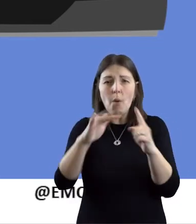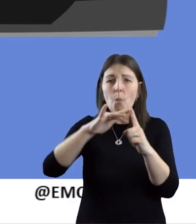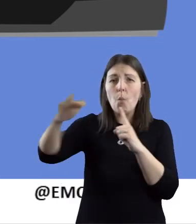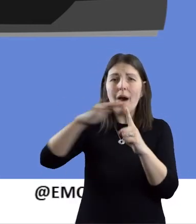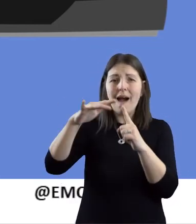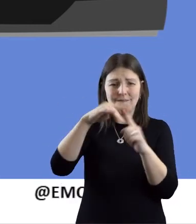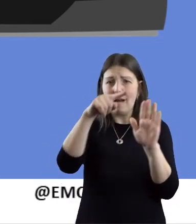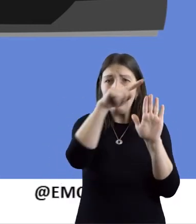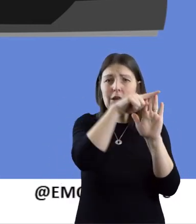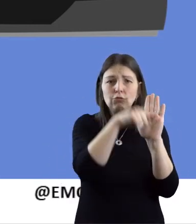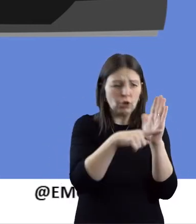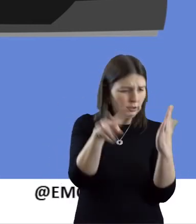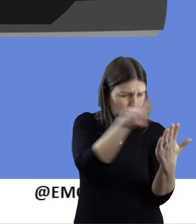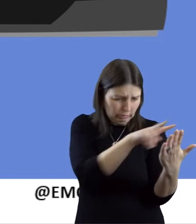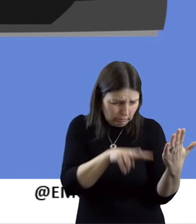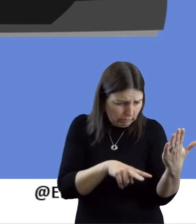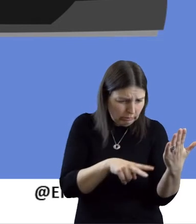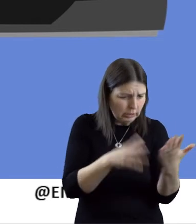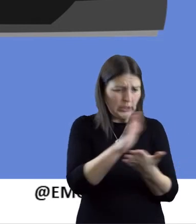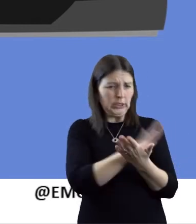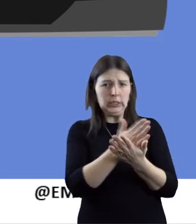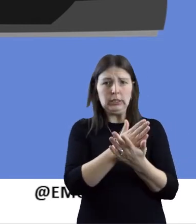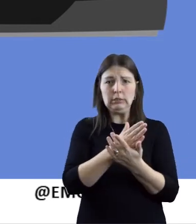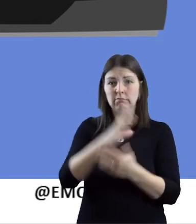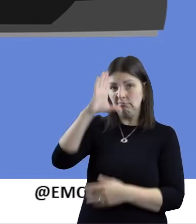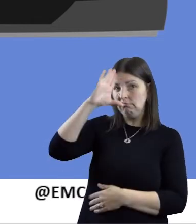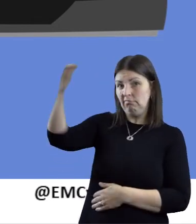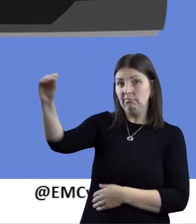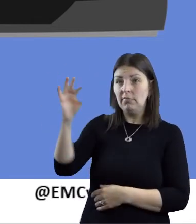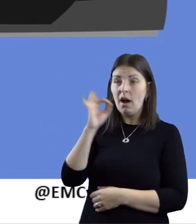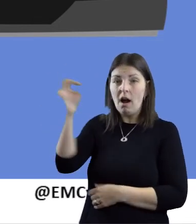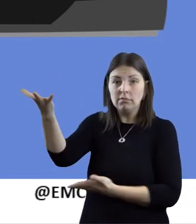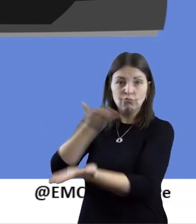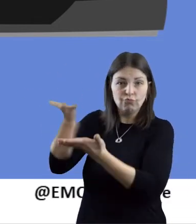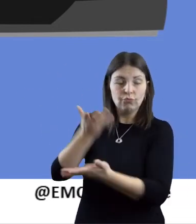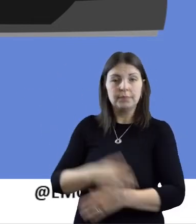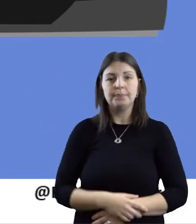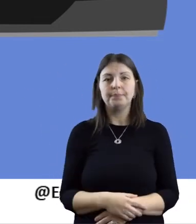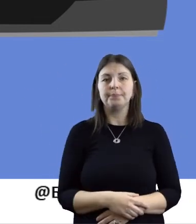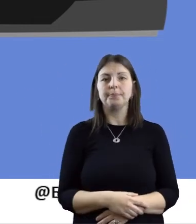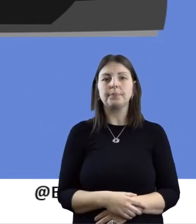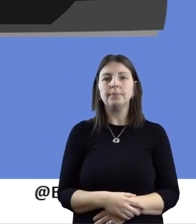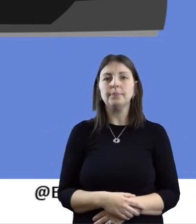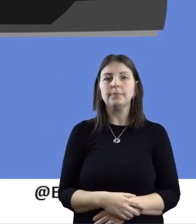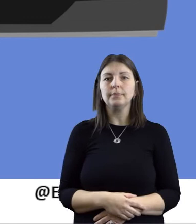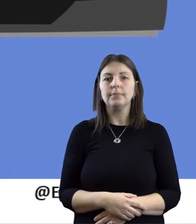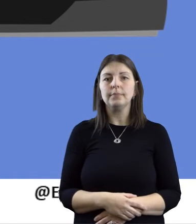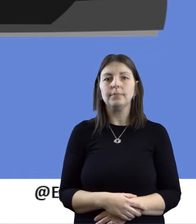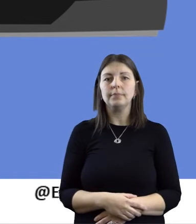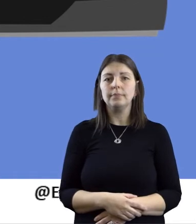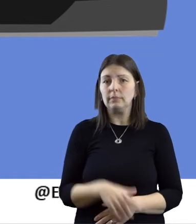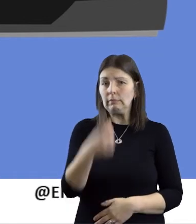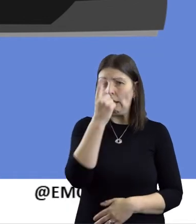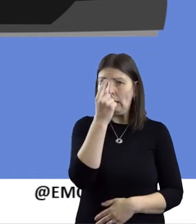not only maximise connectivity inside your home, but prevents your signal being broadcast outside of the premises for any passerby to